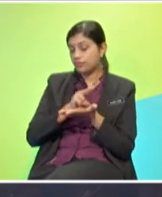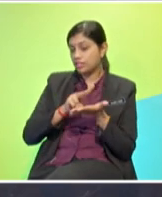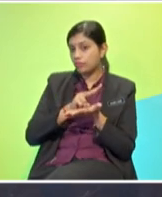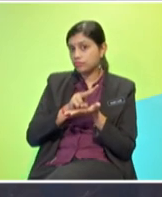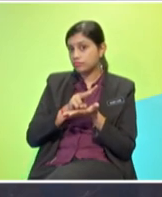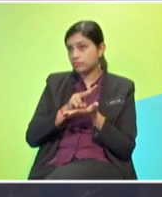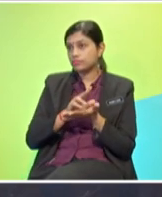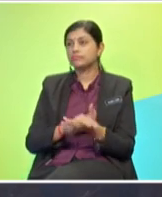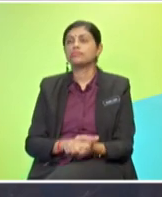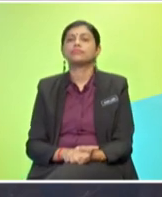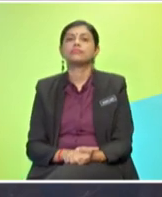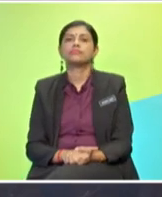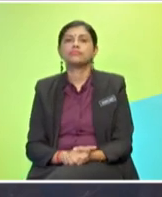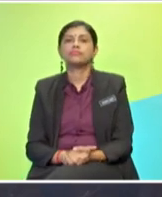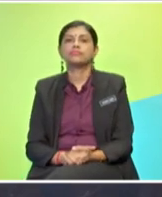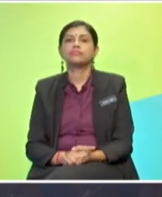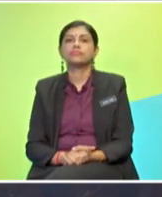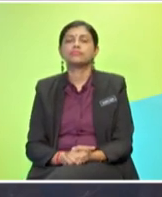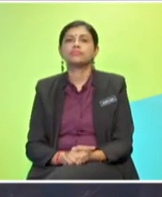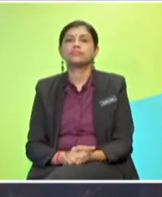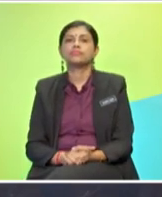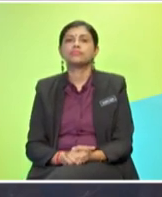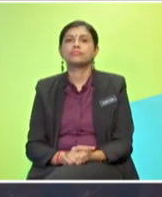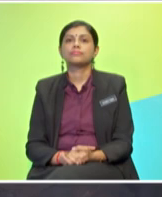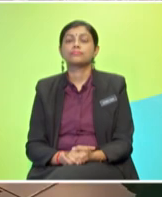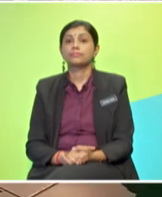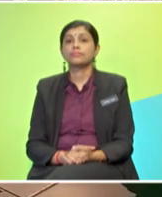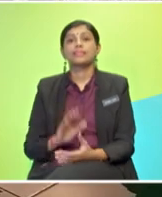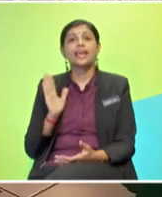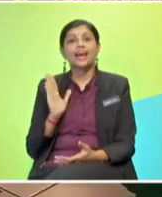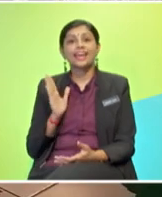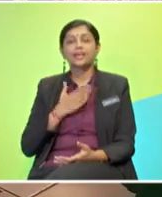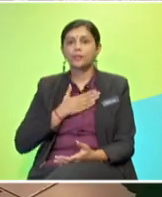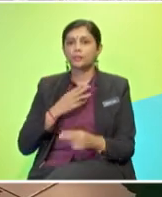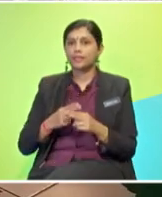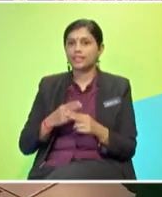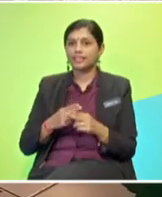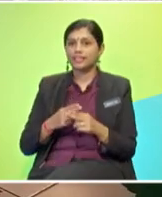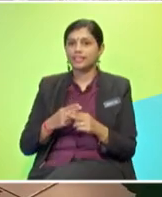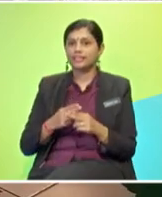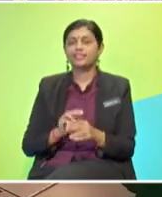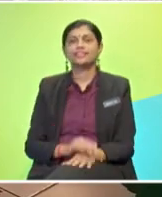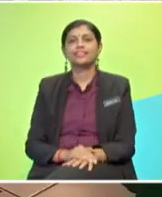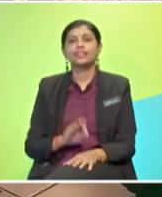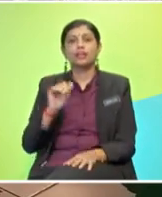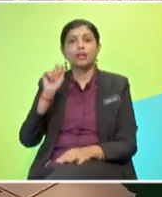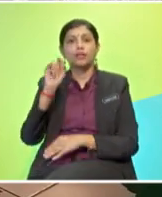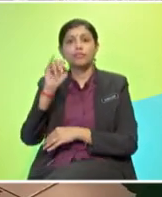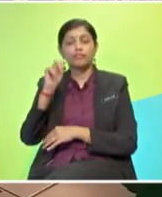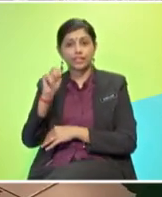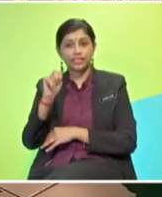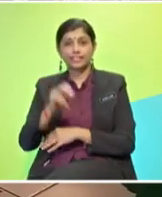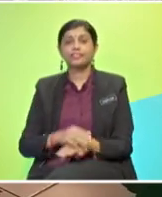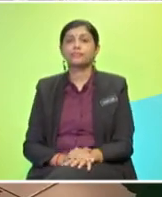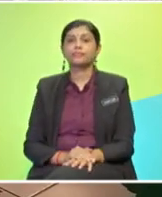video. Shall we watch the third video? Let's go. Hi, my name is Lukman Fatih. I like to